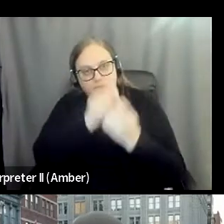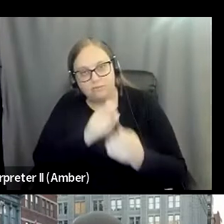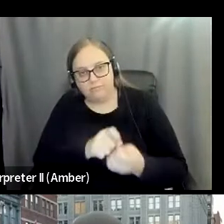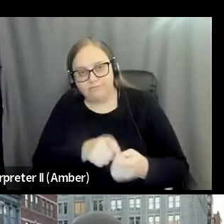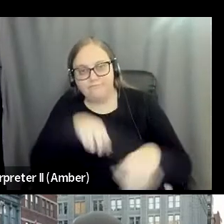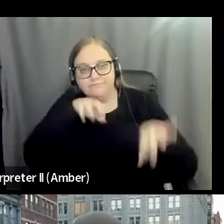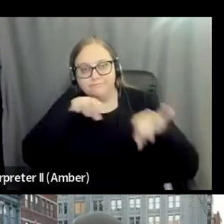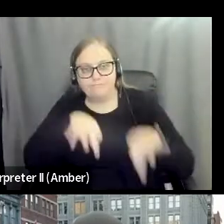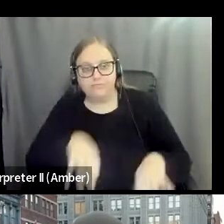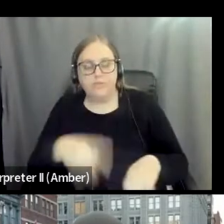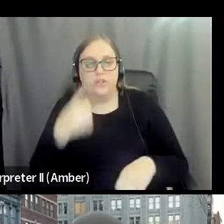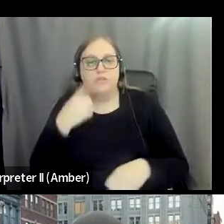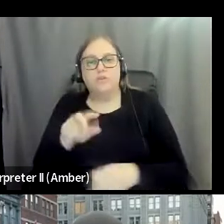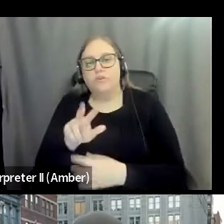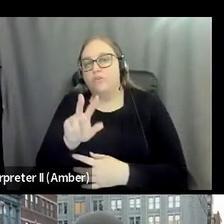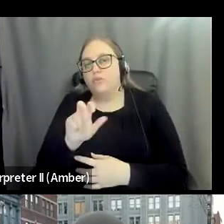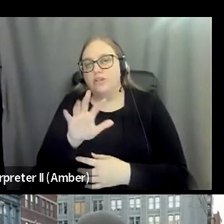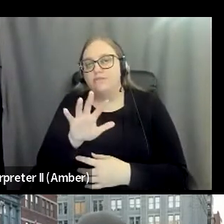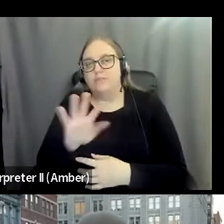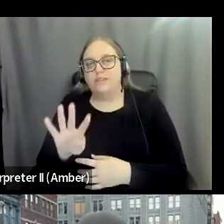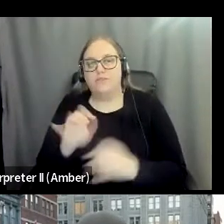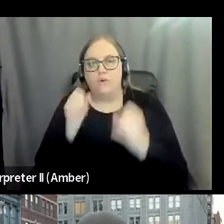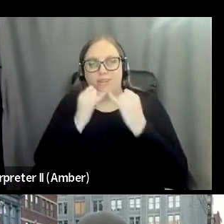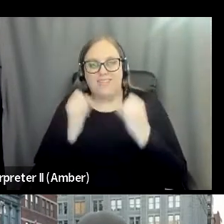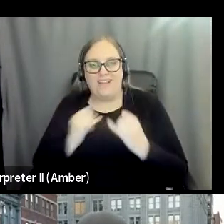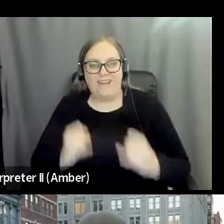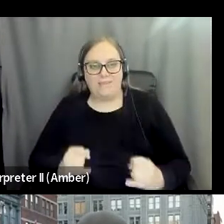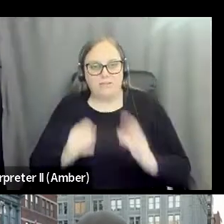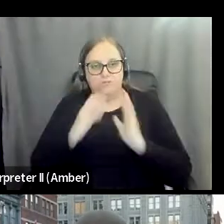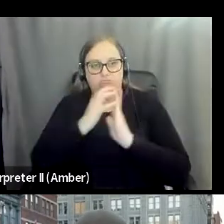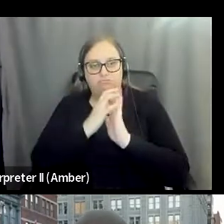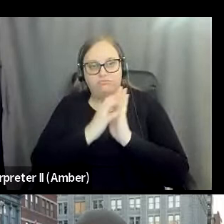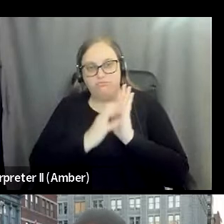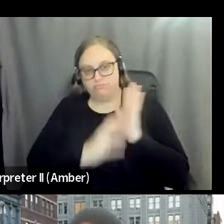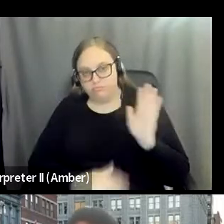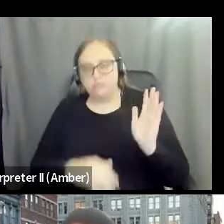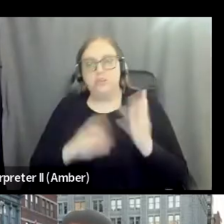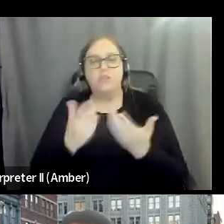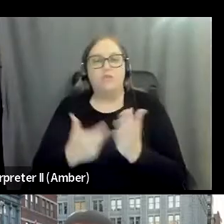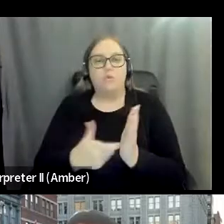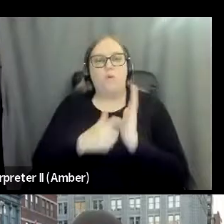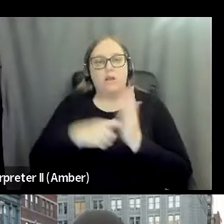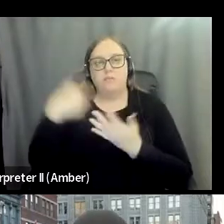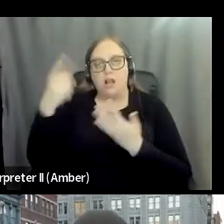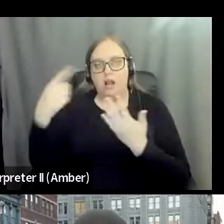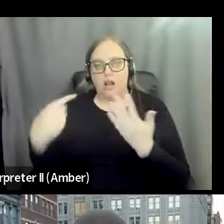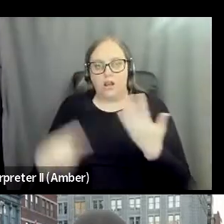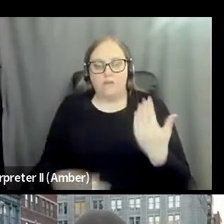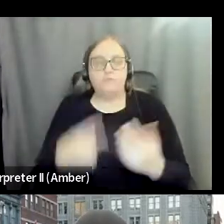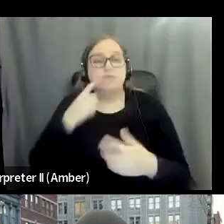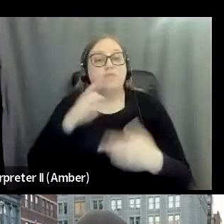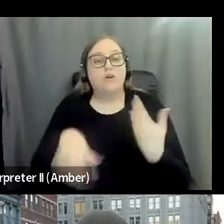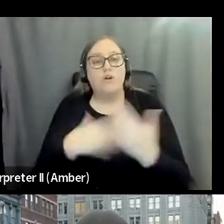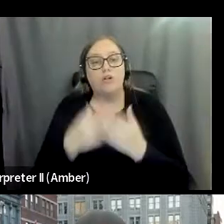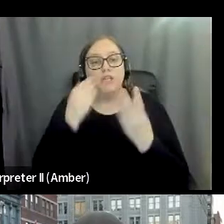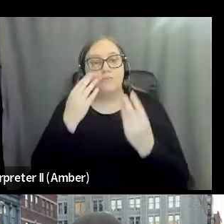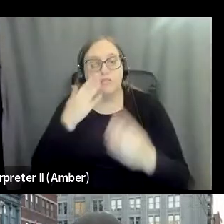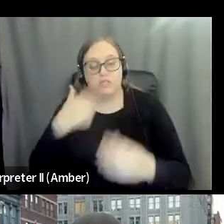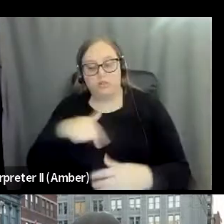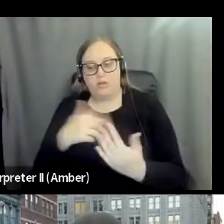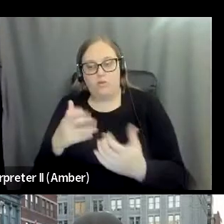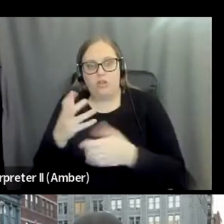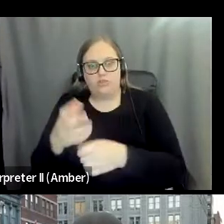over the course of 354 lines of text the requirements with the information that we want to receive with the